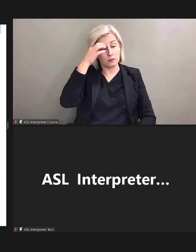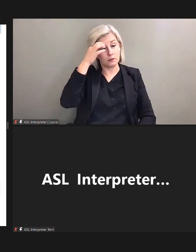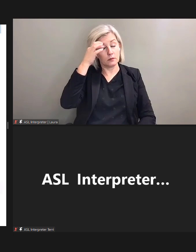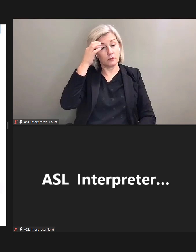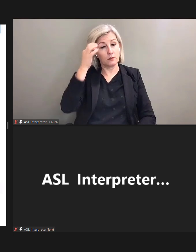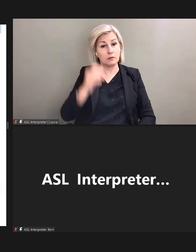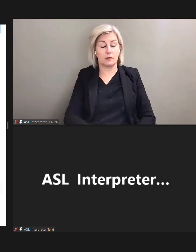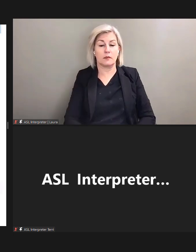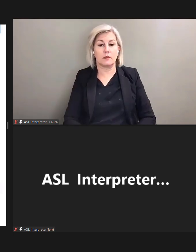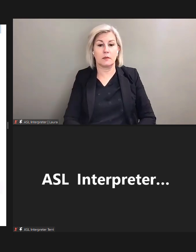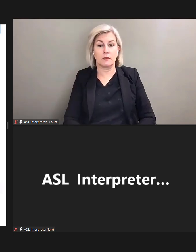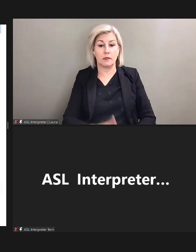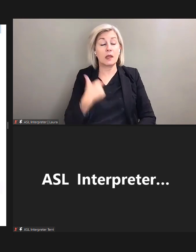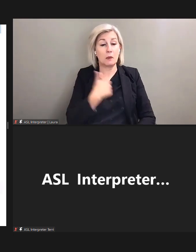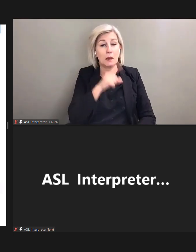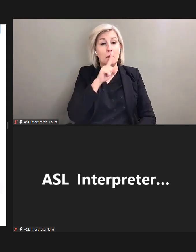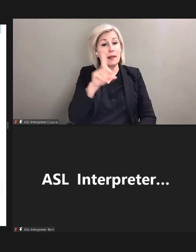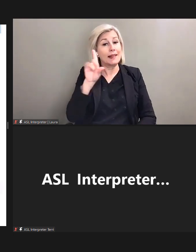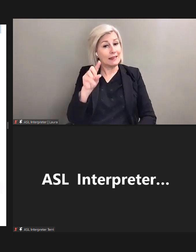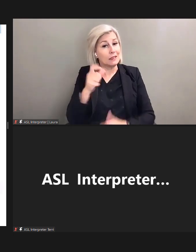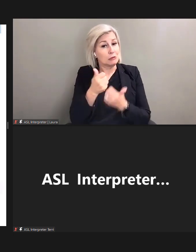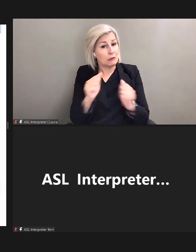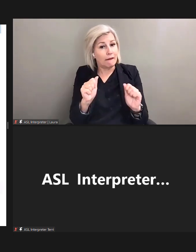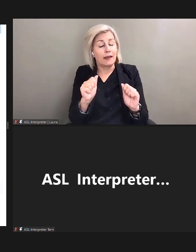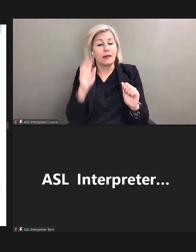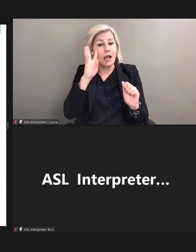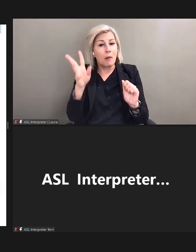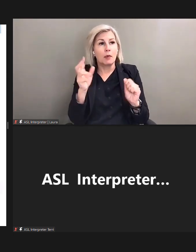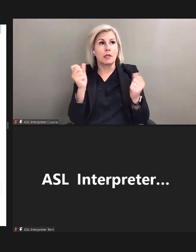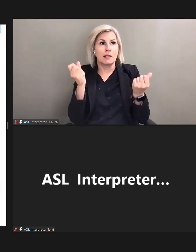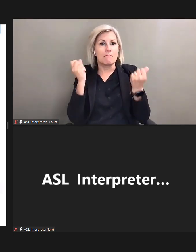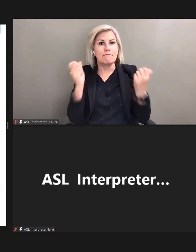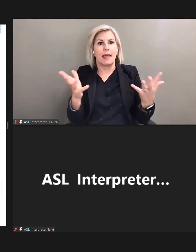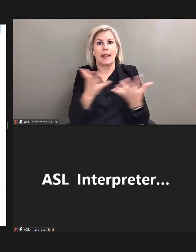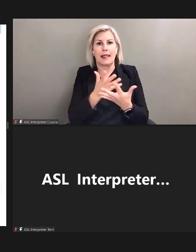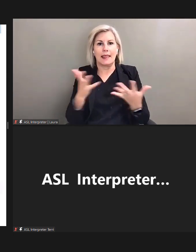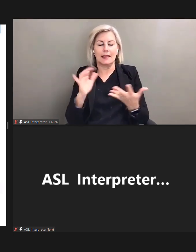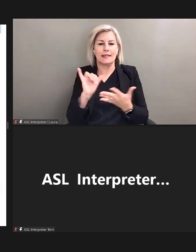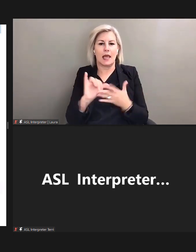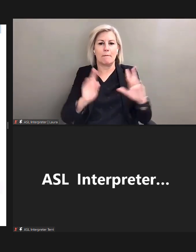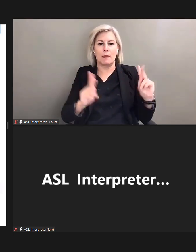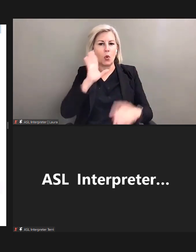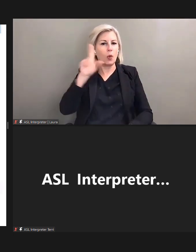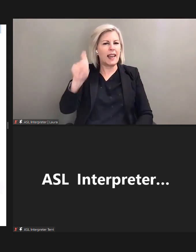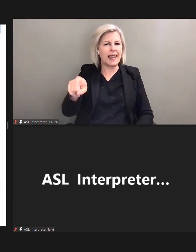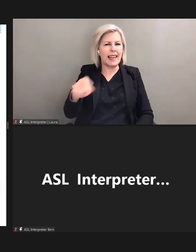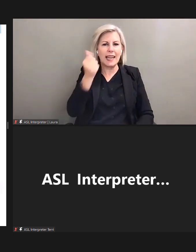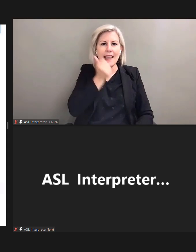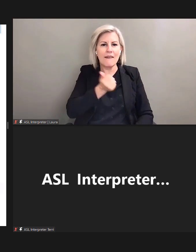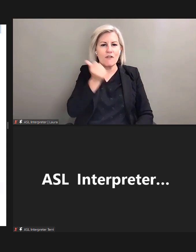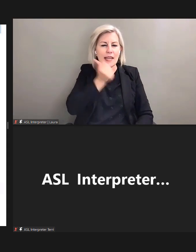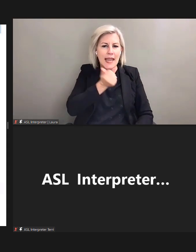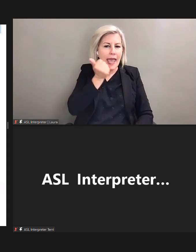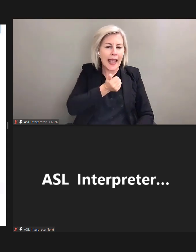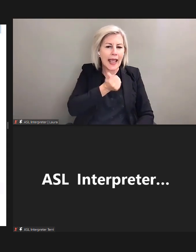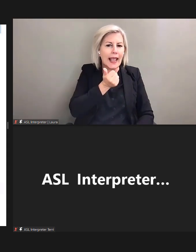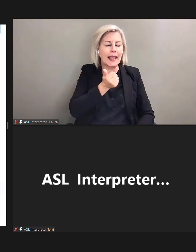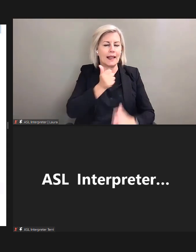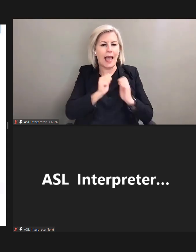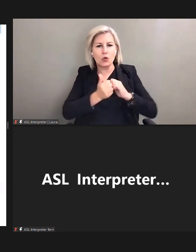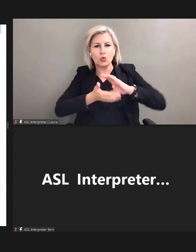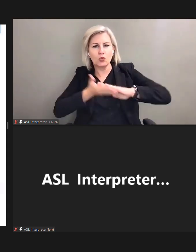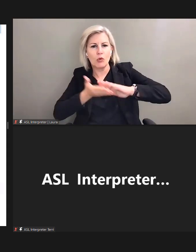really did try to come up with as many things that people would need on a daily basis in running